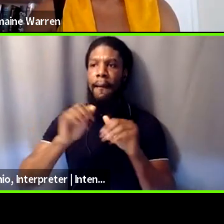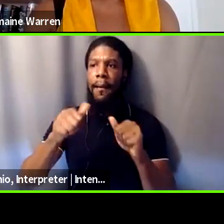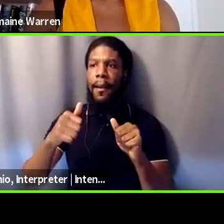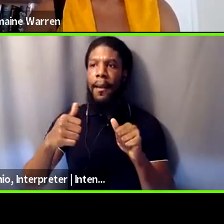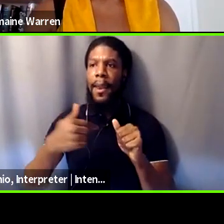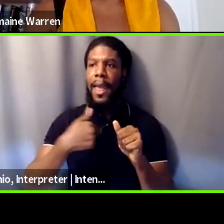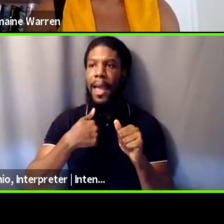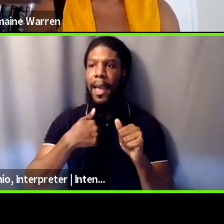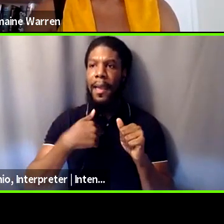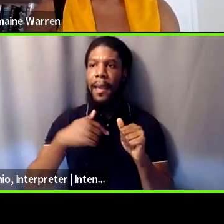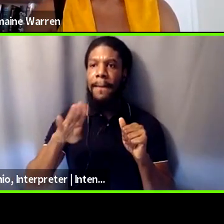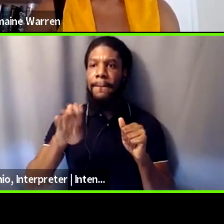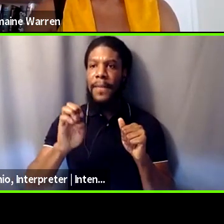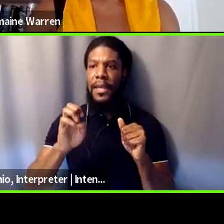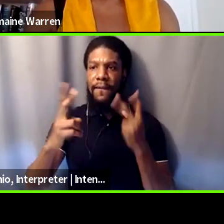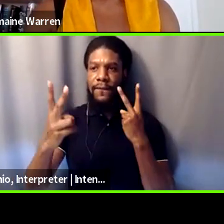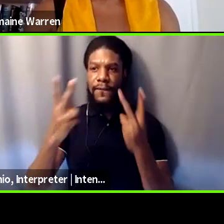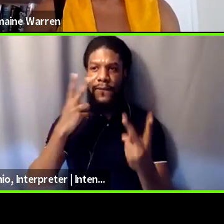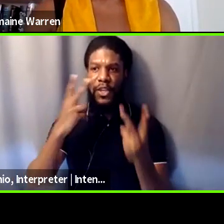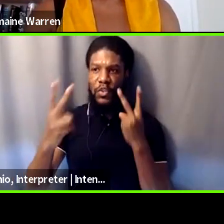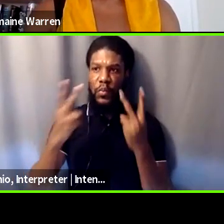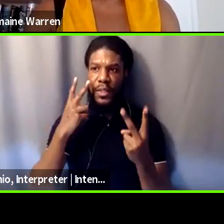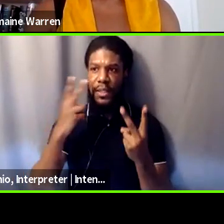present, especially that, you know.